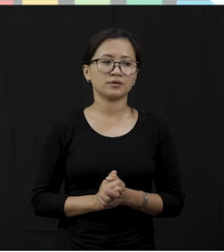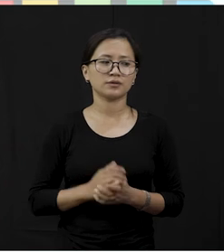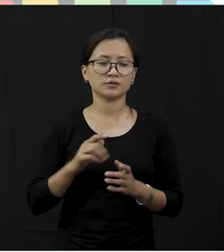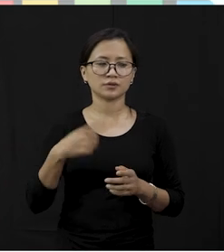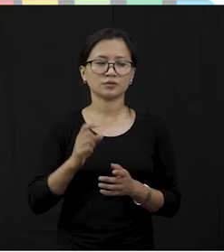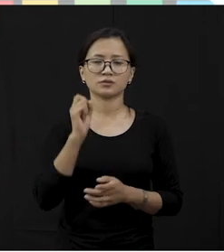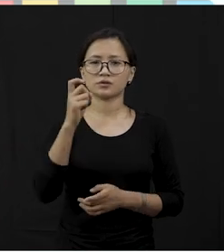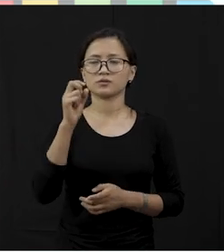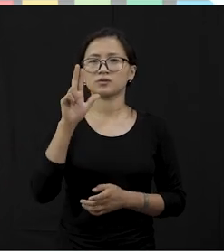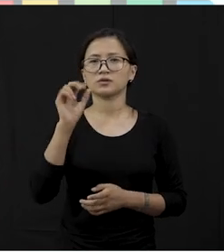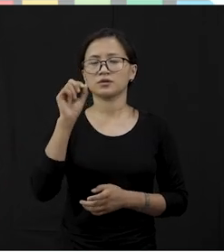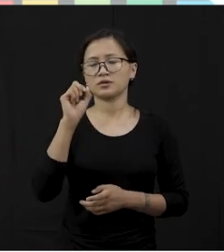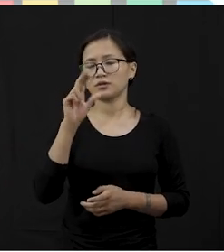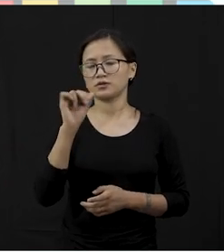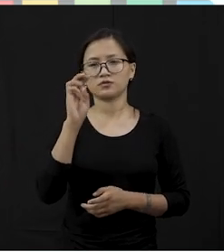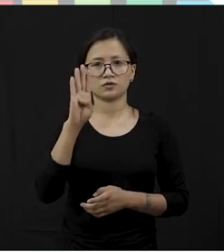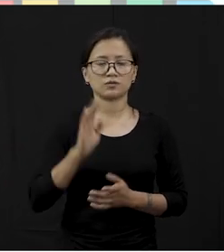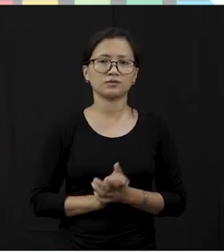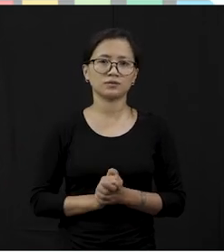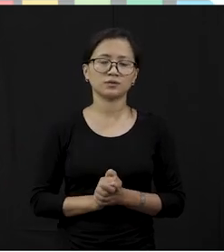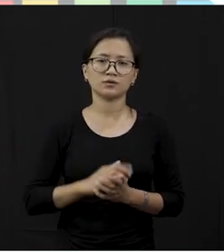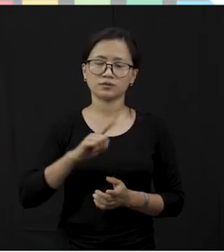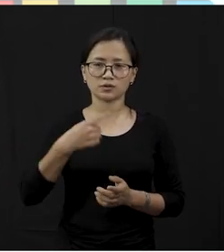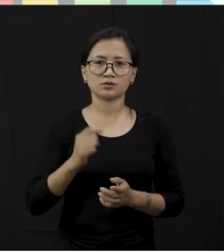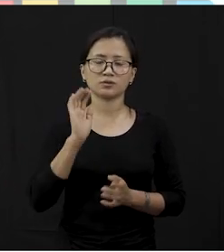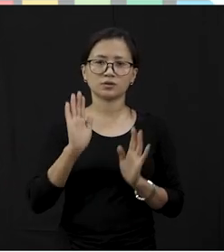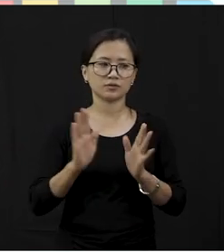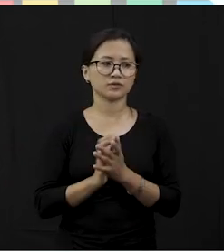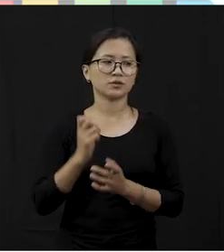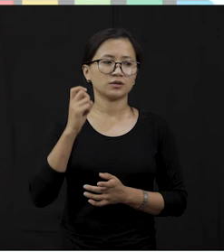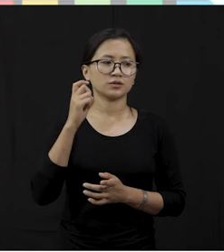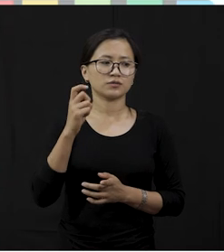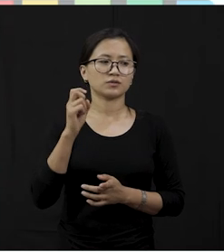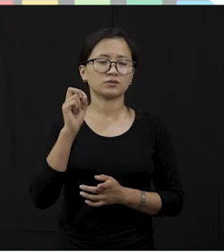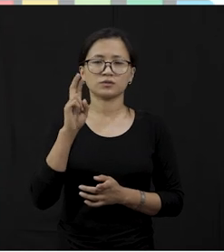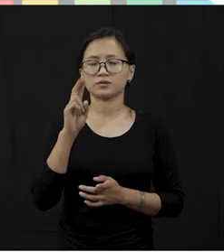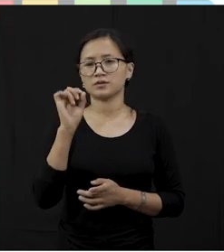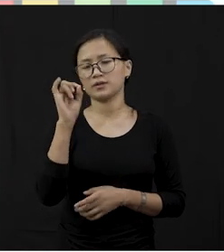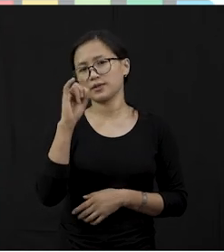7,268. Next, you have 7,284. Next, you have 7,286.